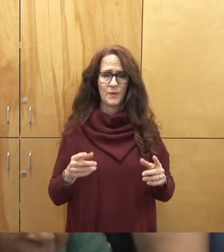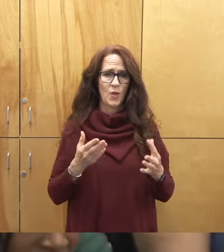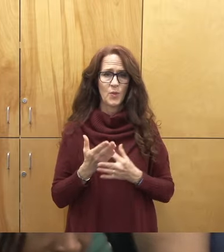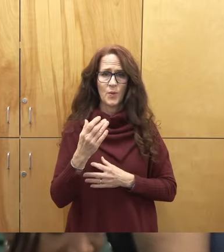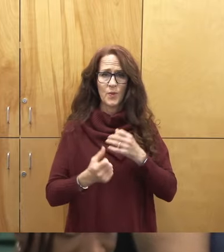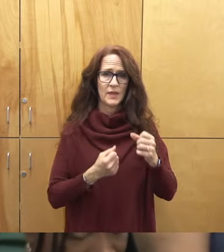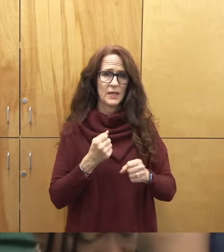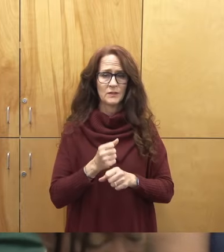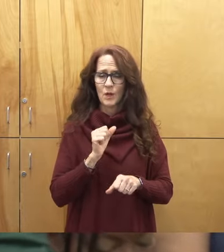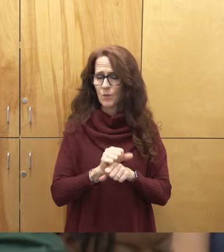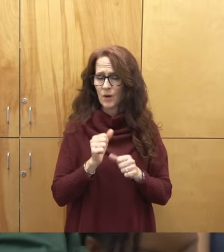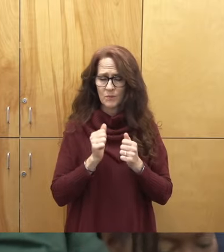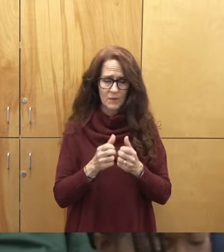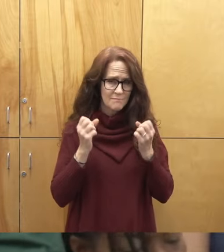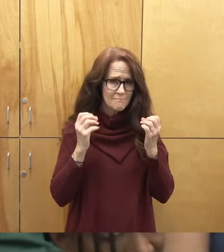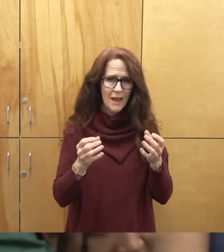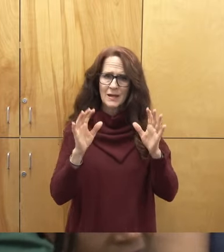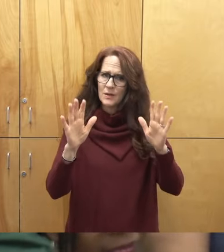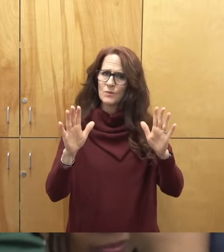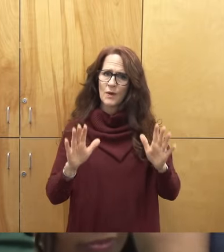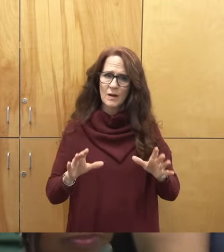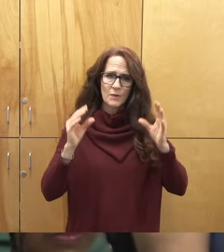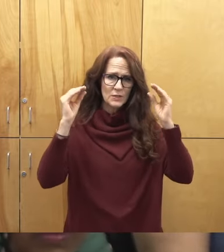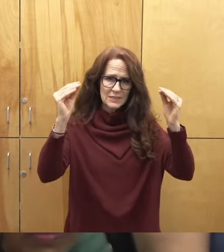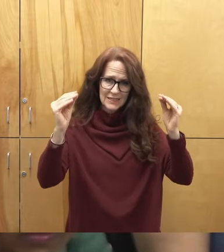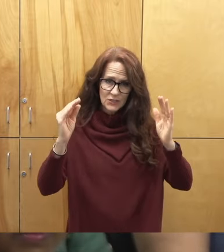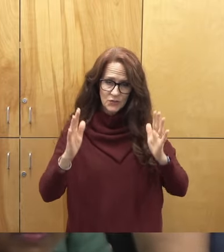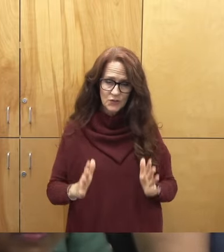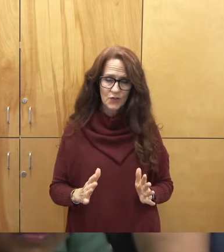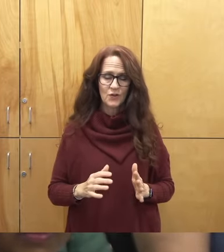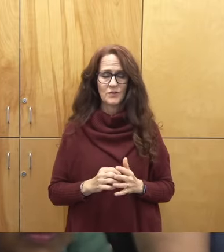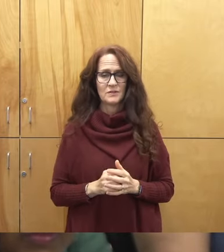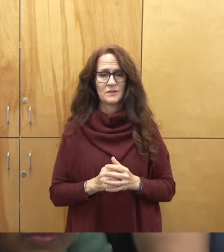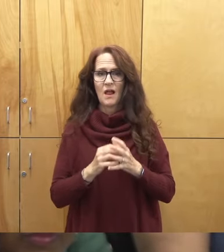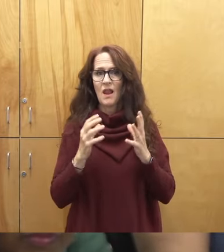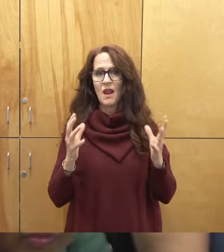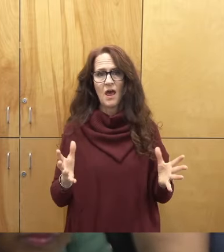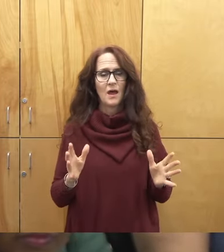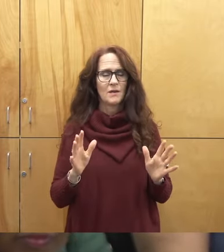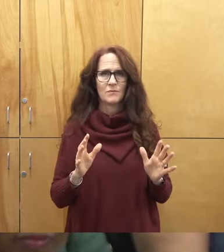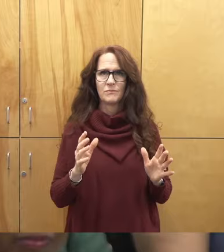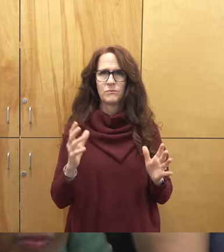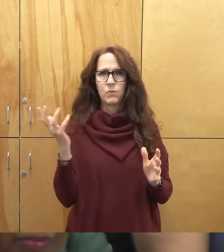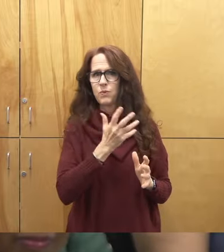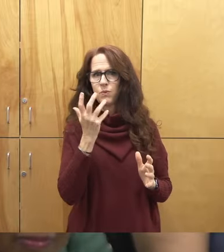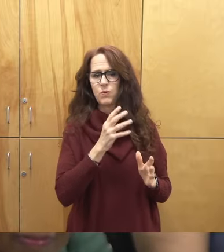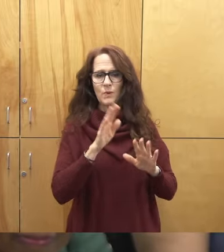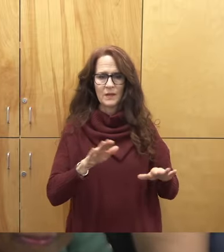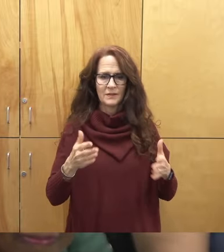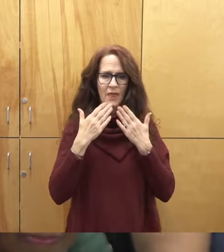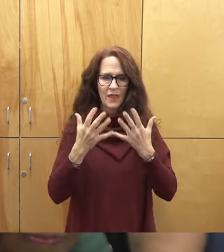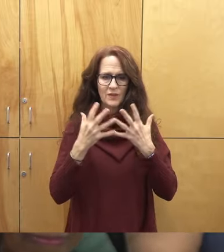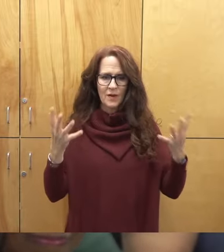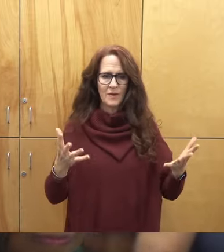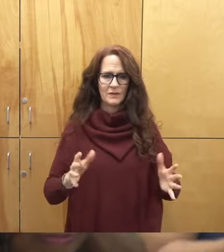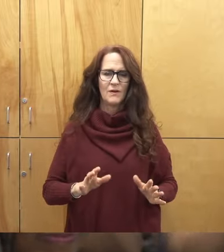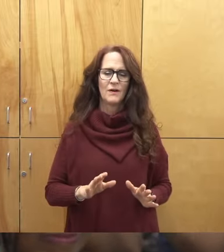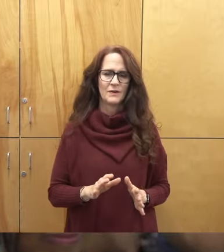worked with many, many incredible teachers and a whole lot of awesome kids. So thank you very much.